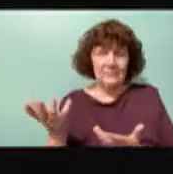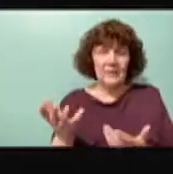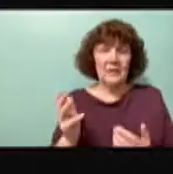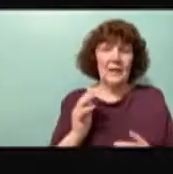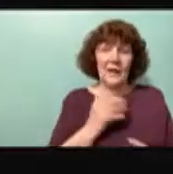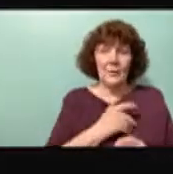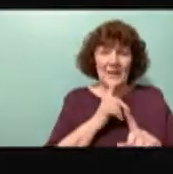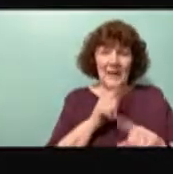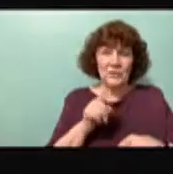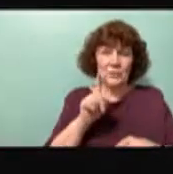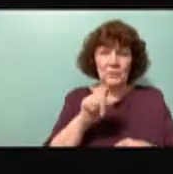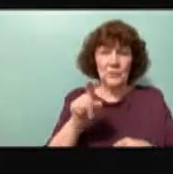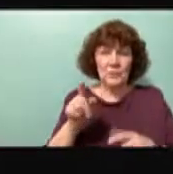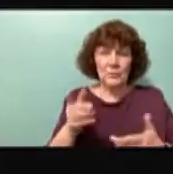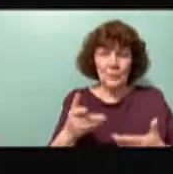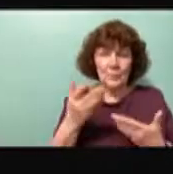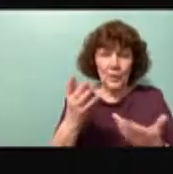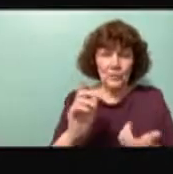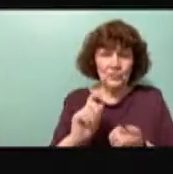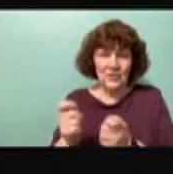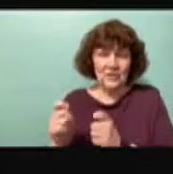or recommendations. So thank you.